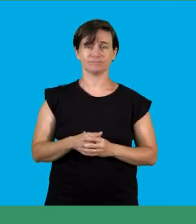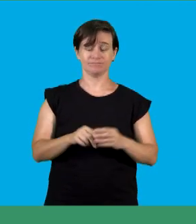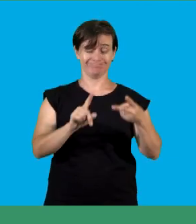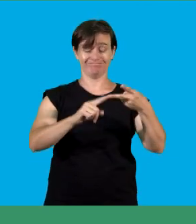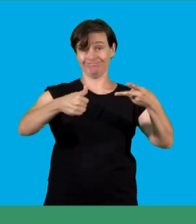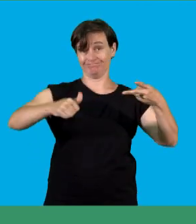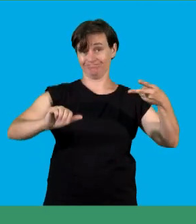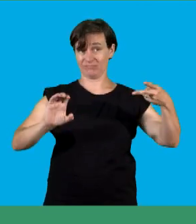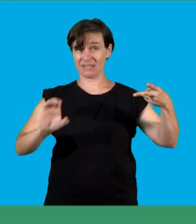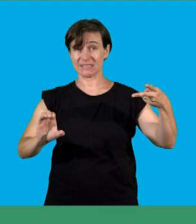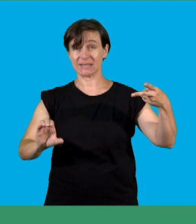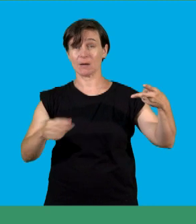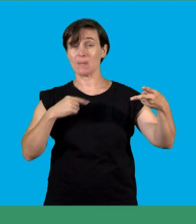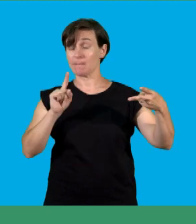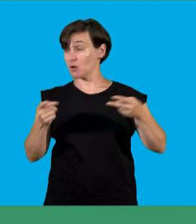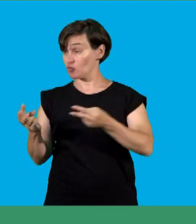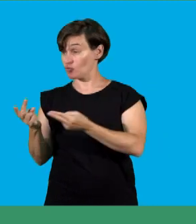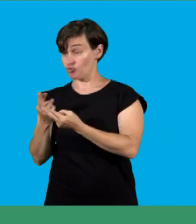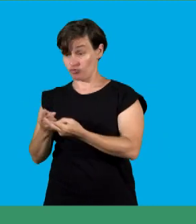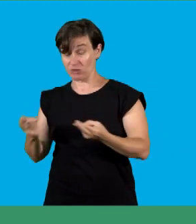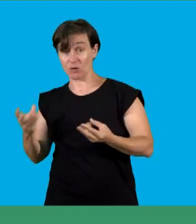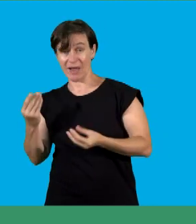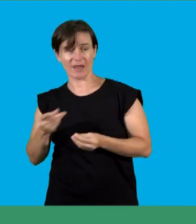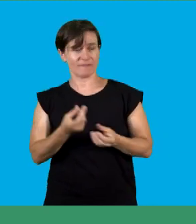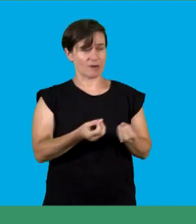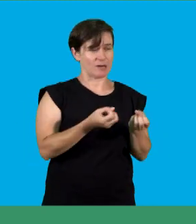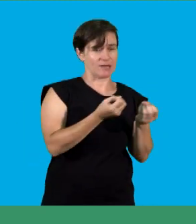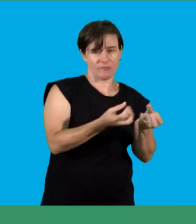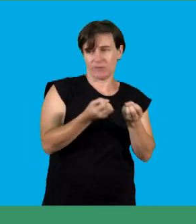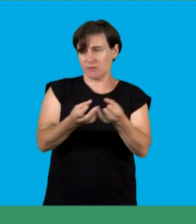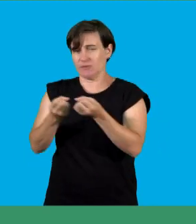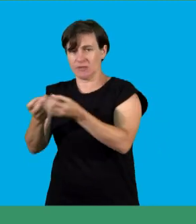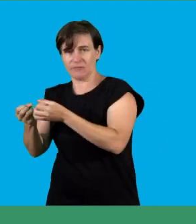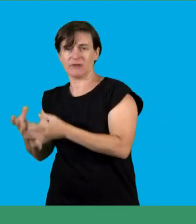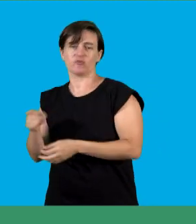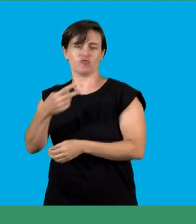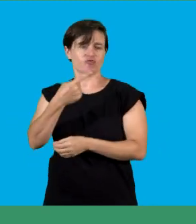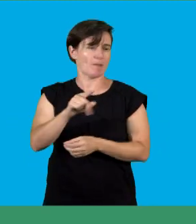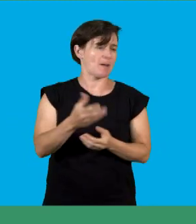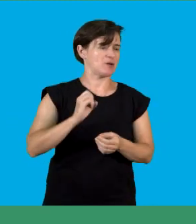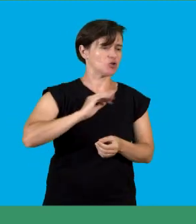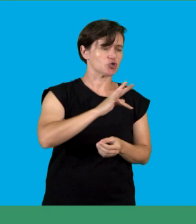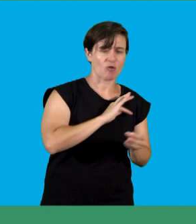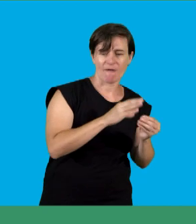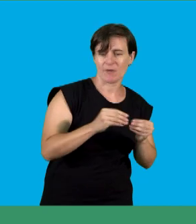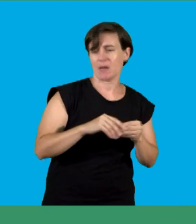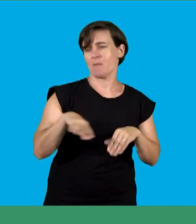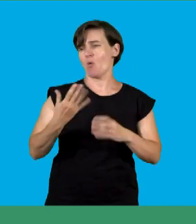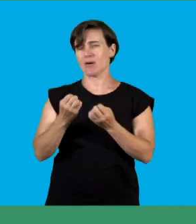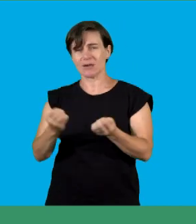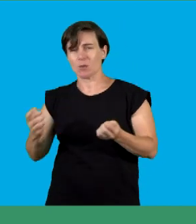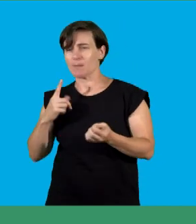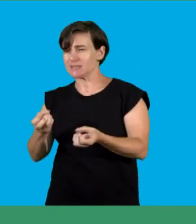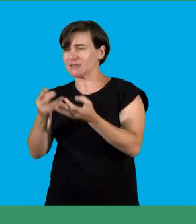allocate the resources. Now you need to know who's going to do what. Allocate, be it money, allocate the staff members, allocate the right